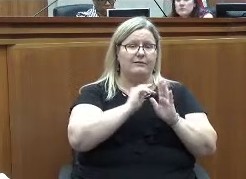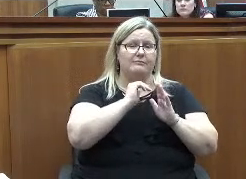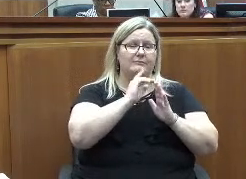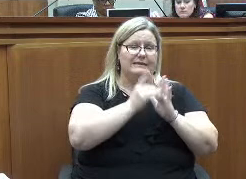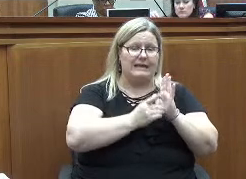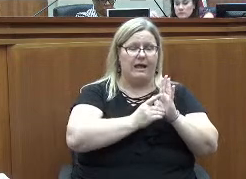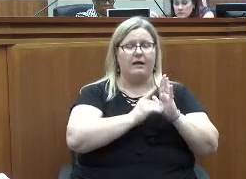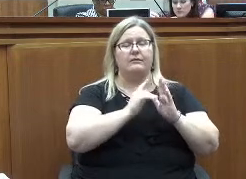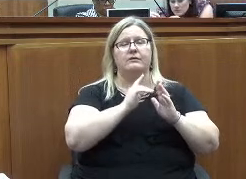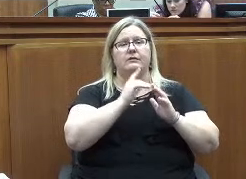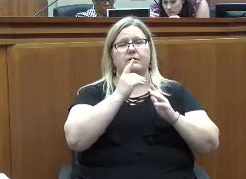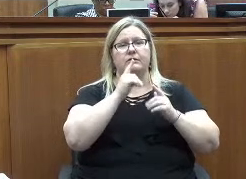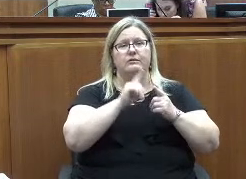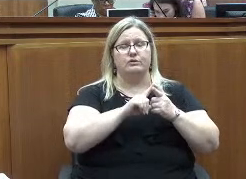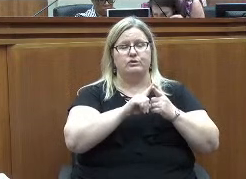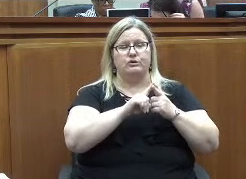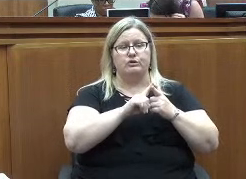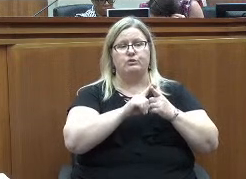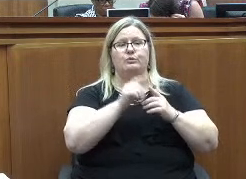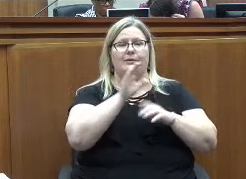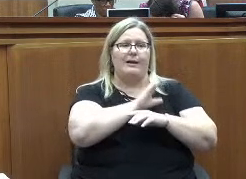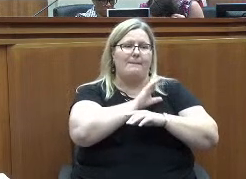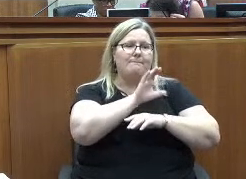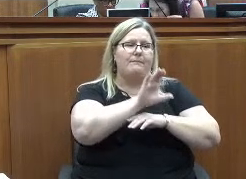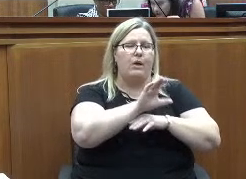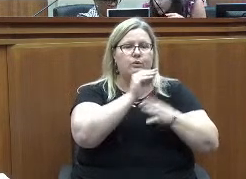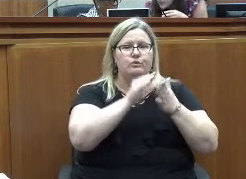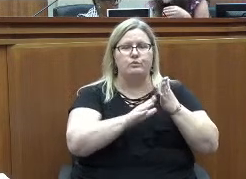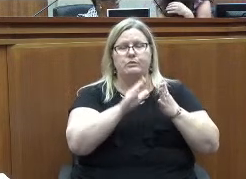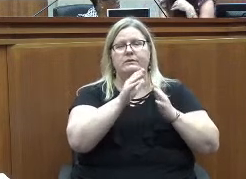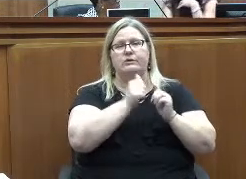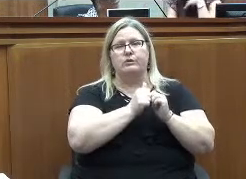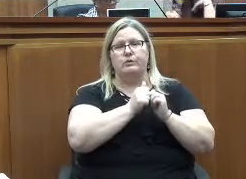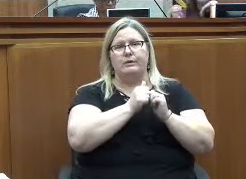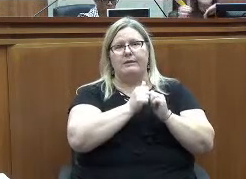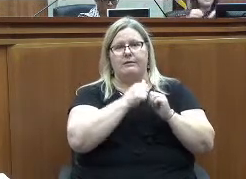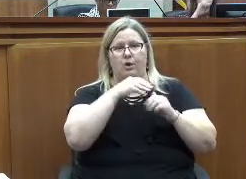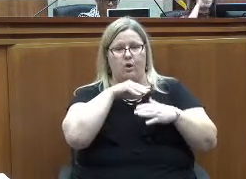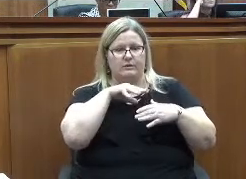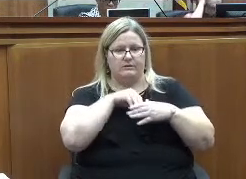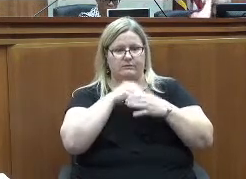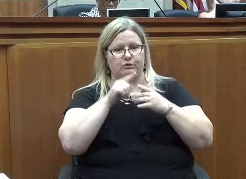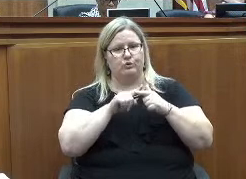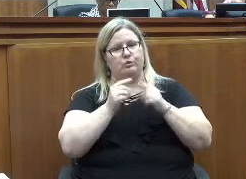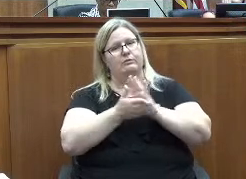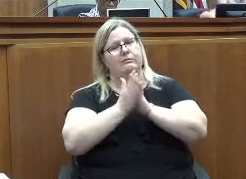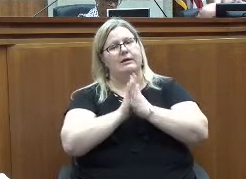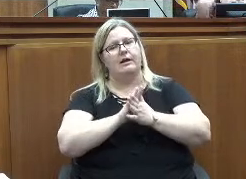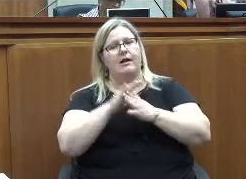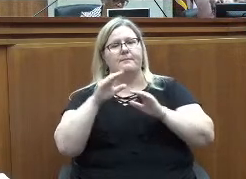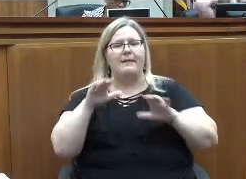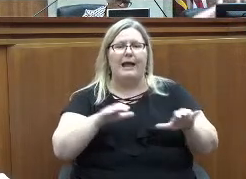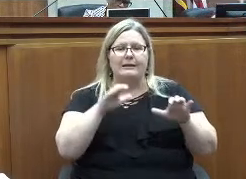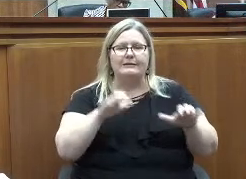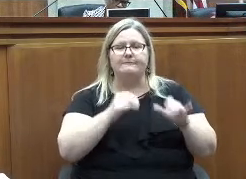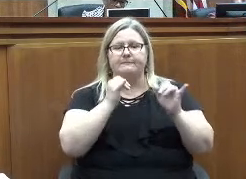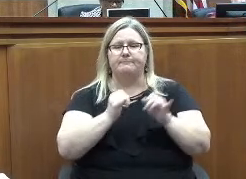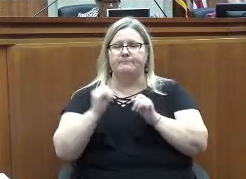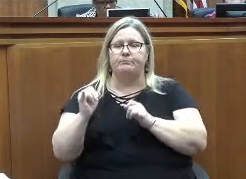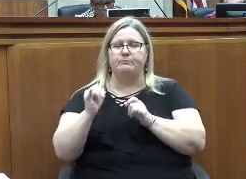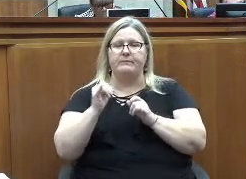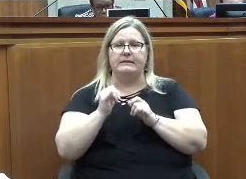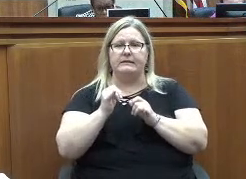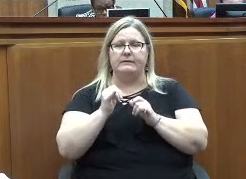the narrative by empowering students with autism to become active and independent individuals